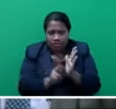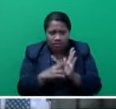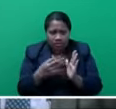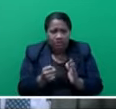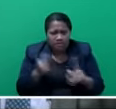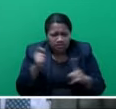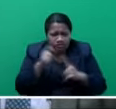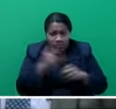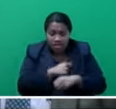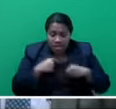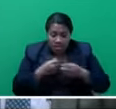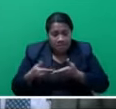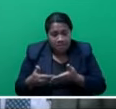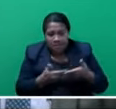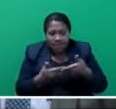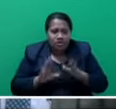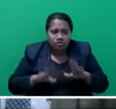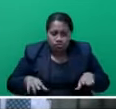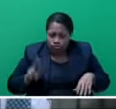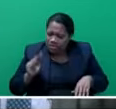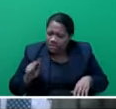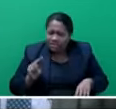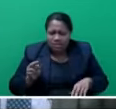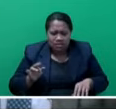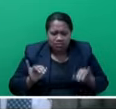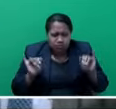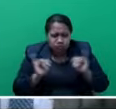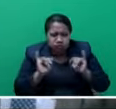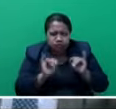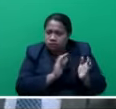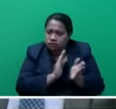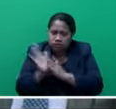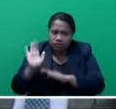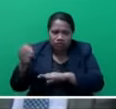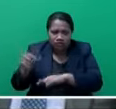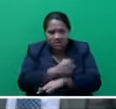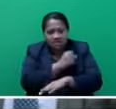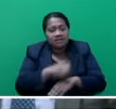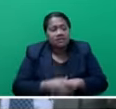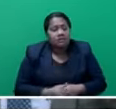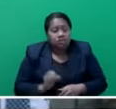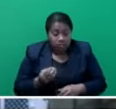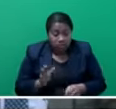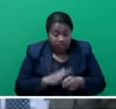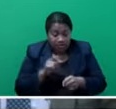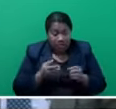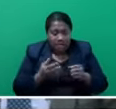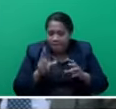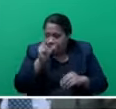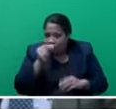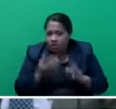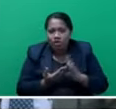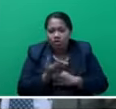who need urgent treatment overseas. These patient transfers have been made possible through the New Zealand Medical Treatment